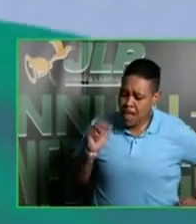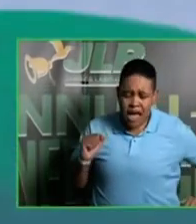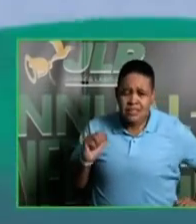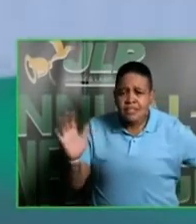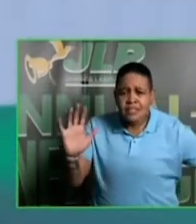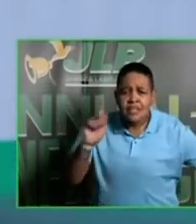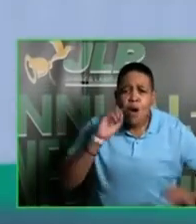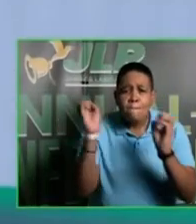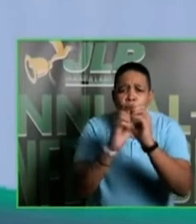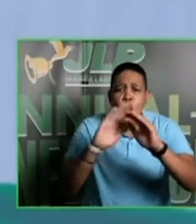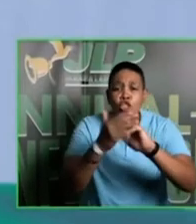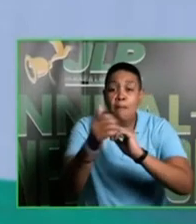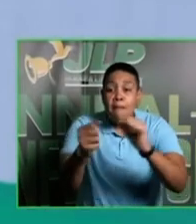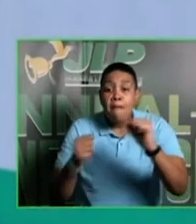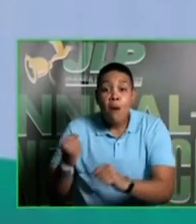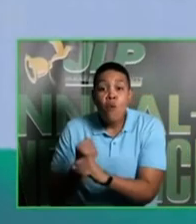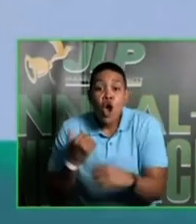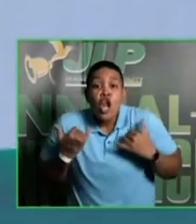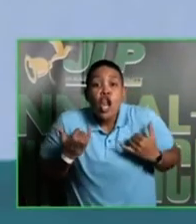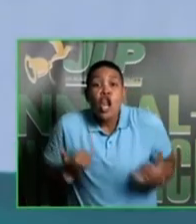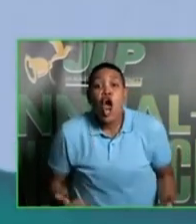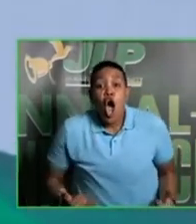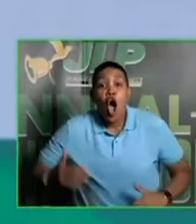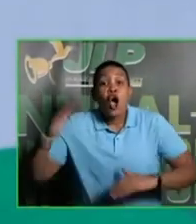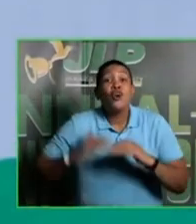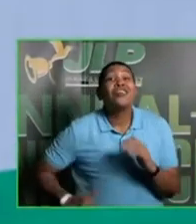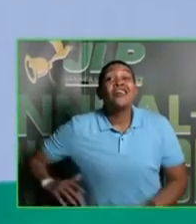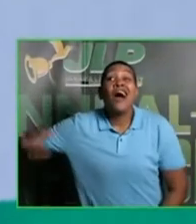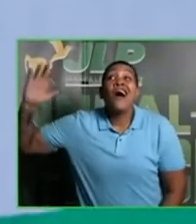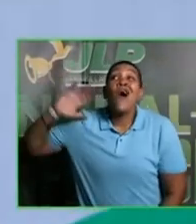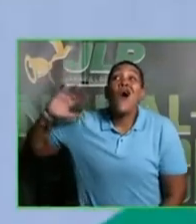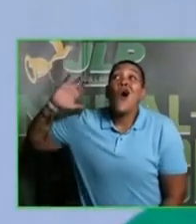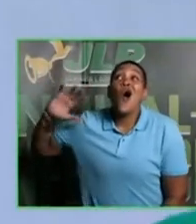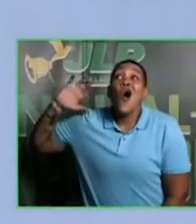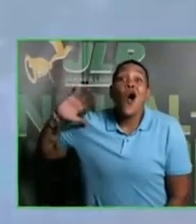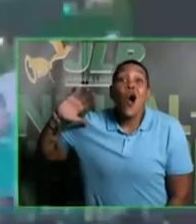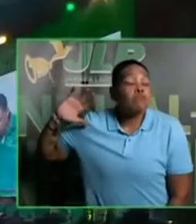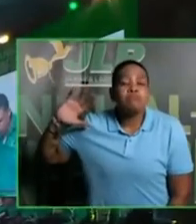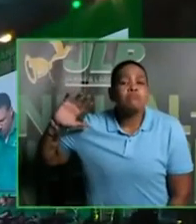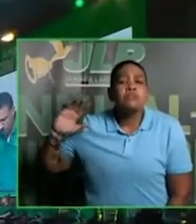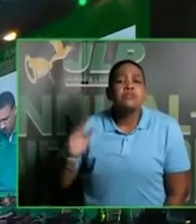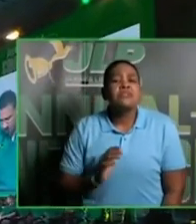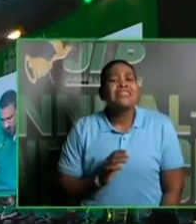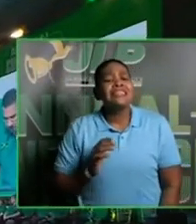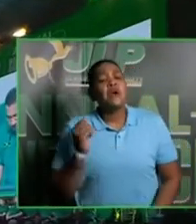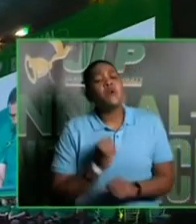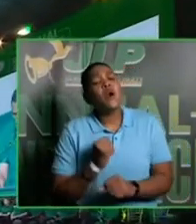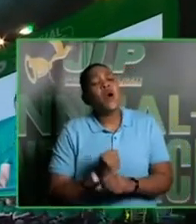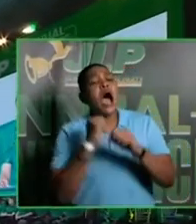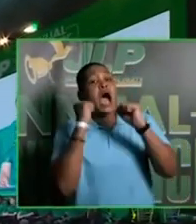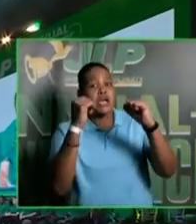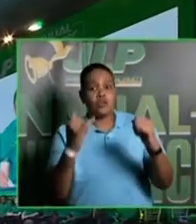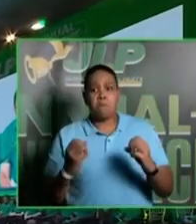are employed now than at any time in our history.